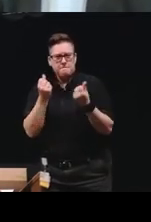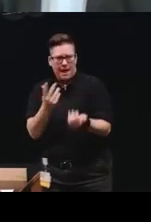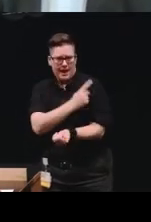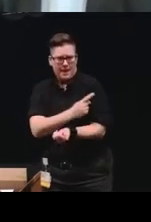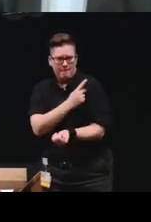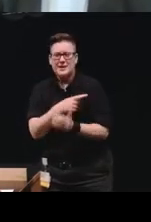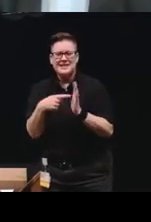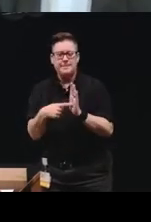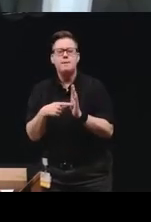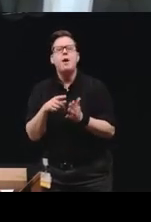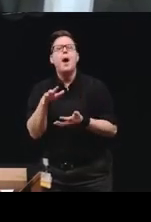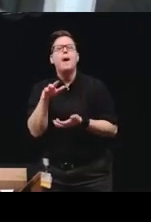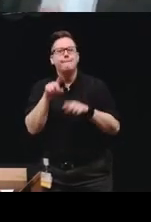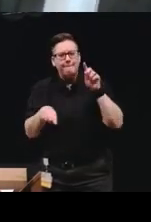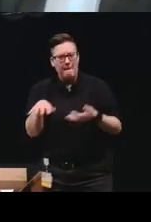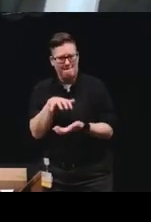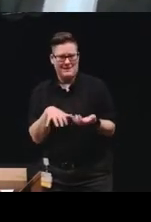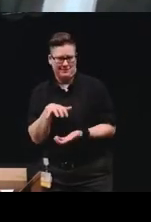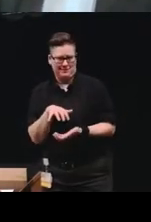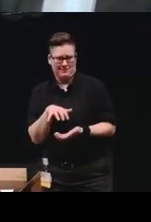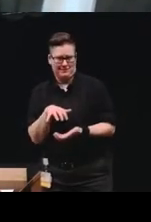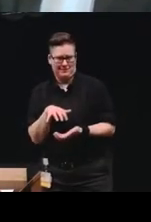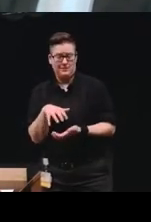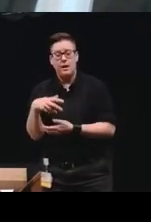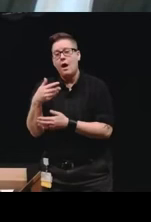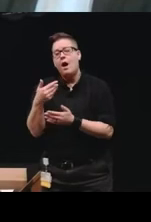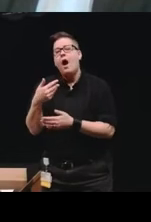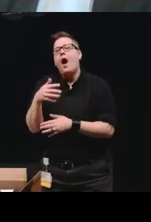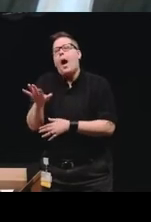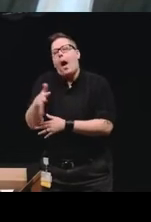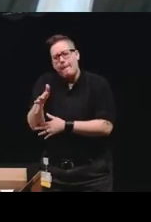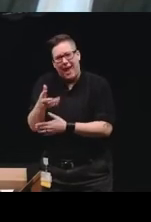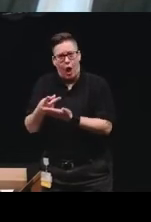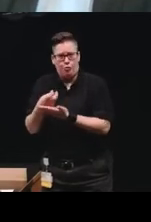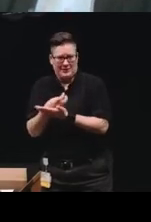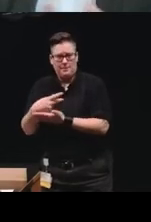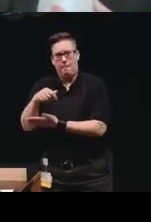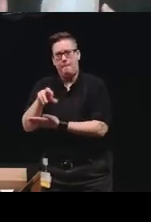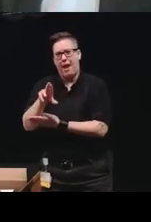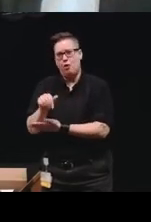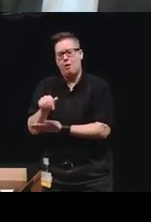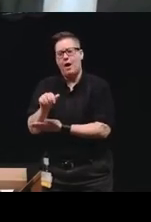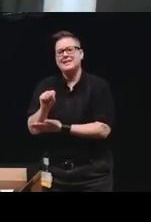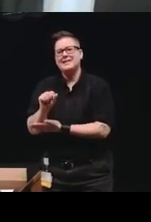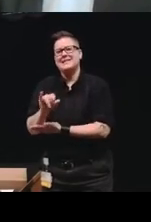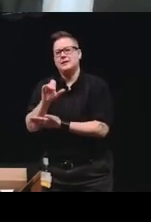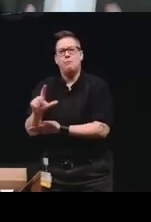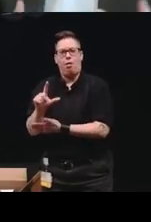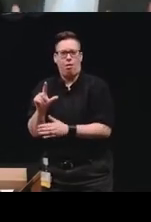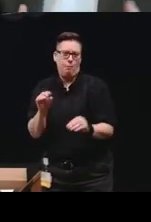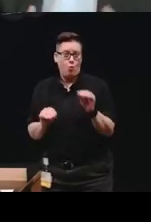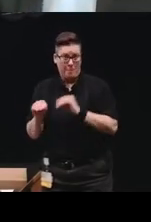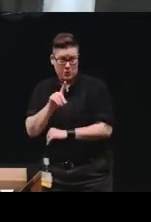mixed symptoms. And in fact, that paroxysmal functional movement disorder in a different expert